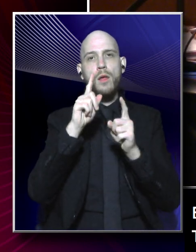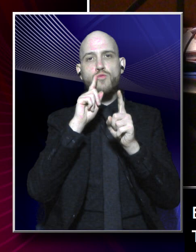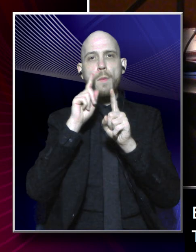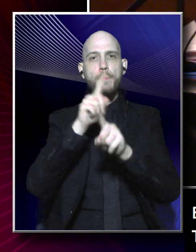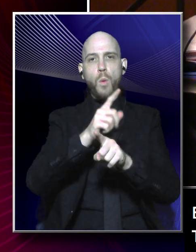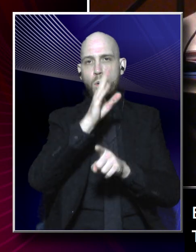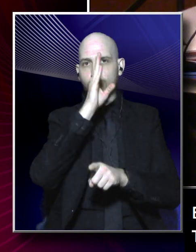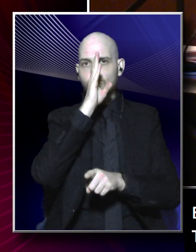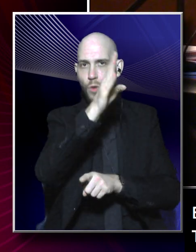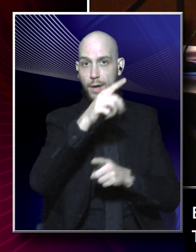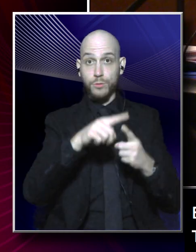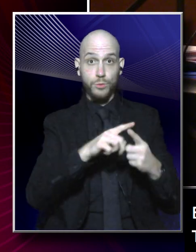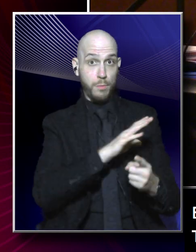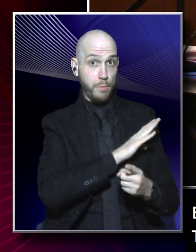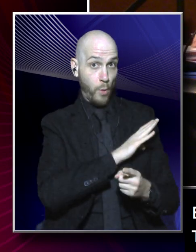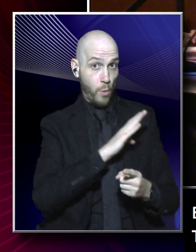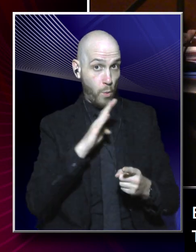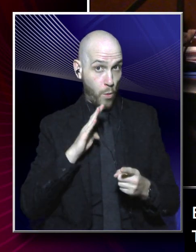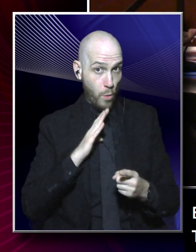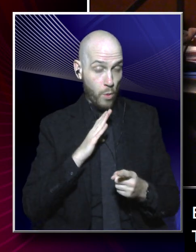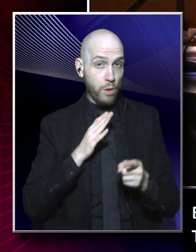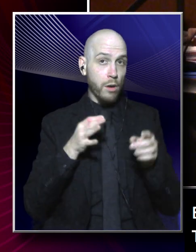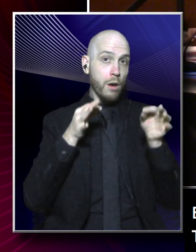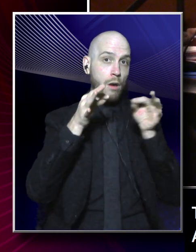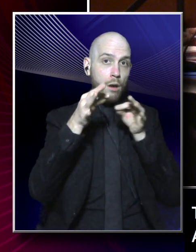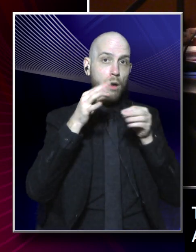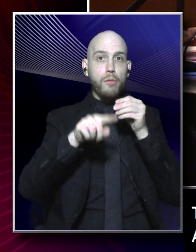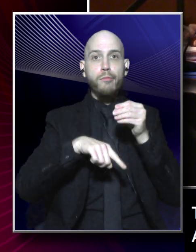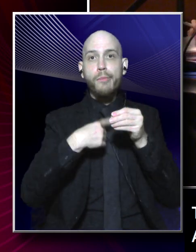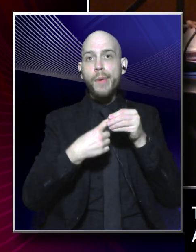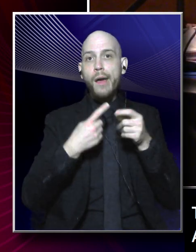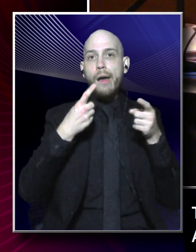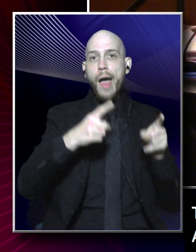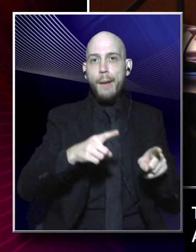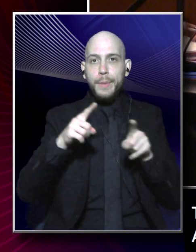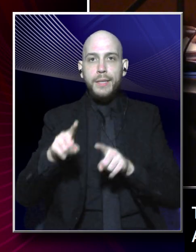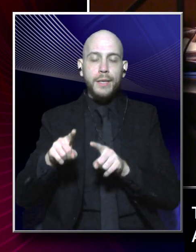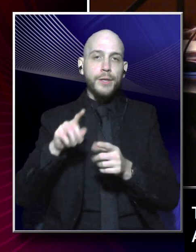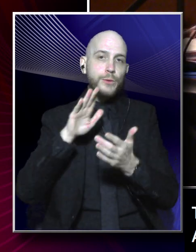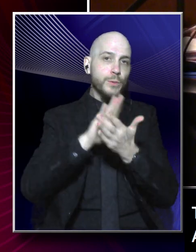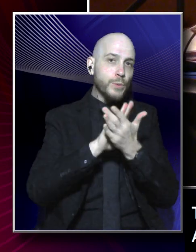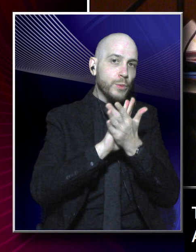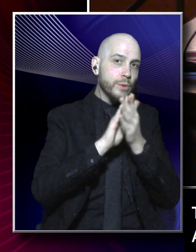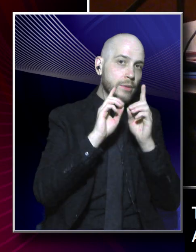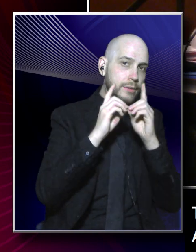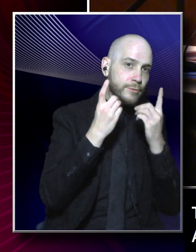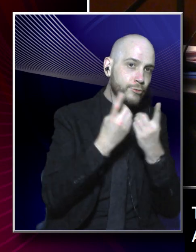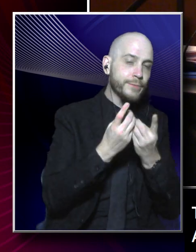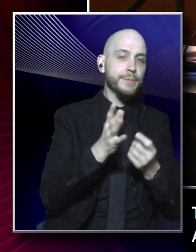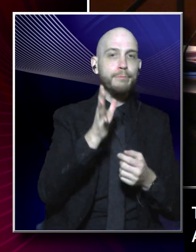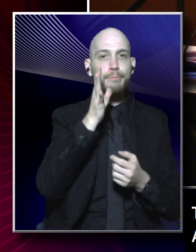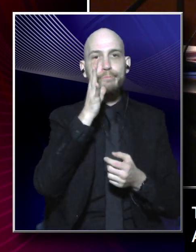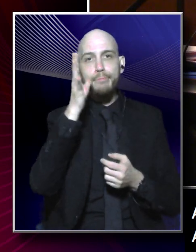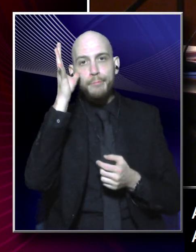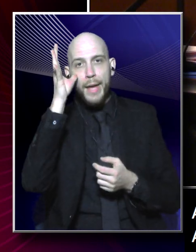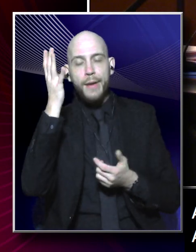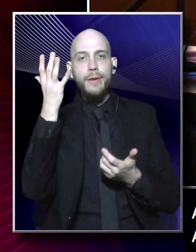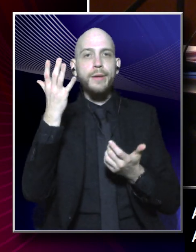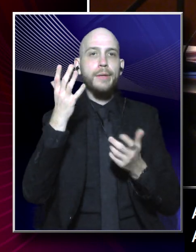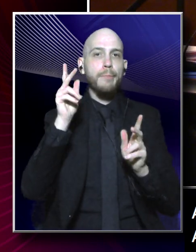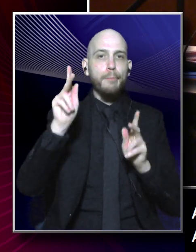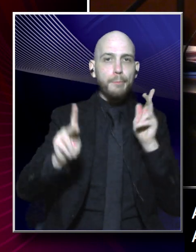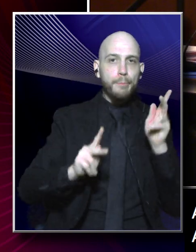and parents and school districts and other individuals who have an interest in ASDB,